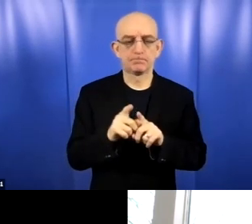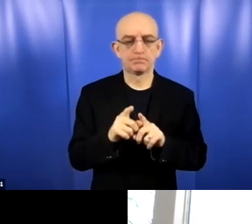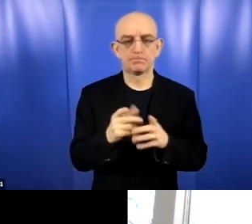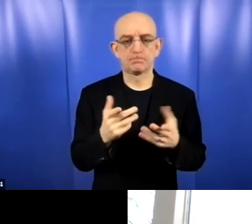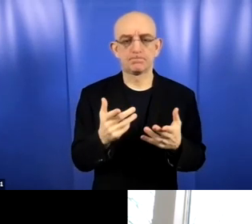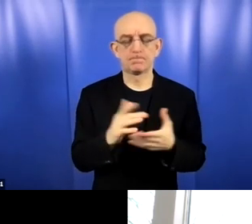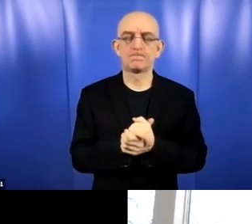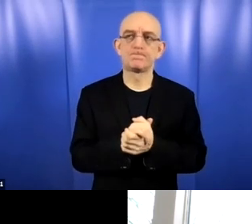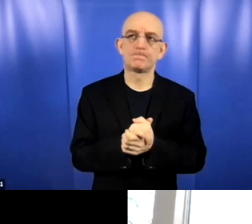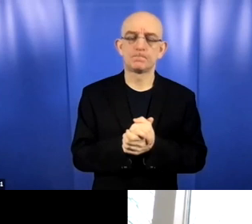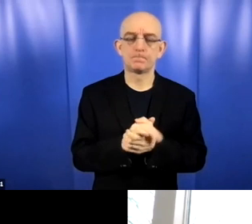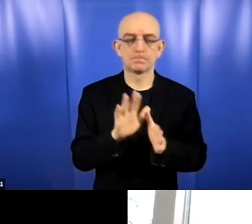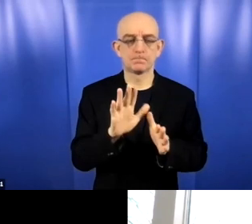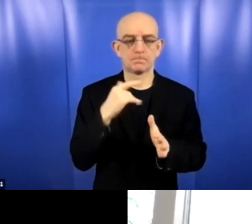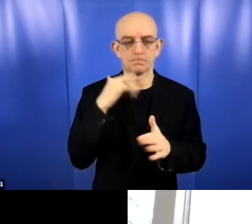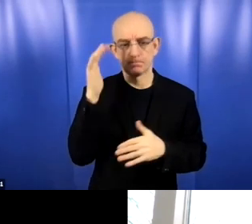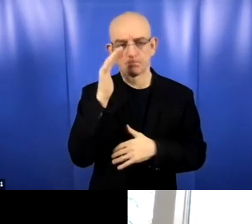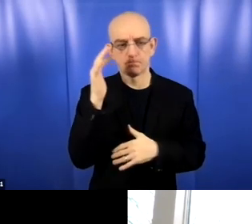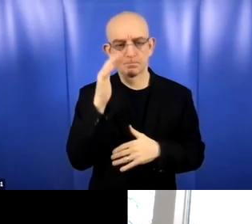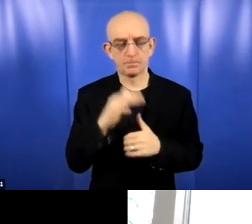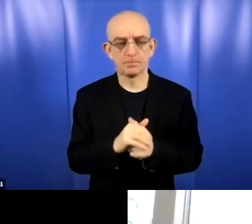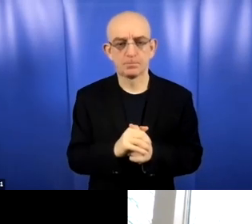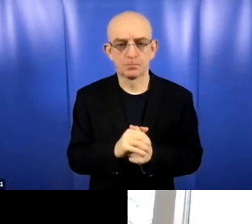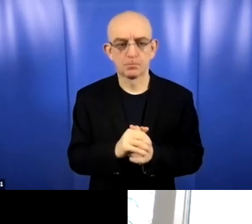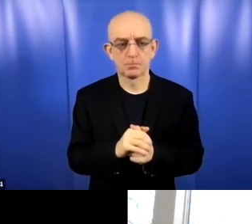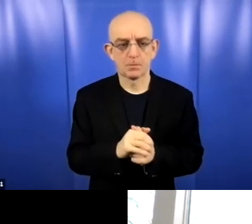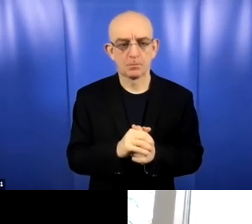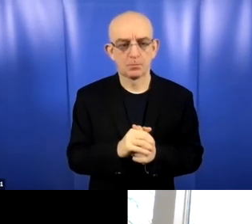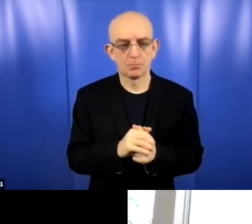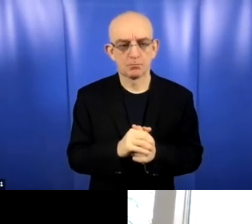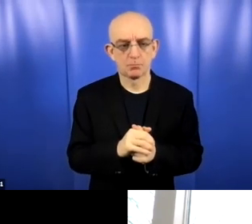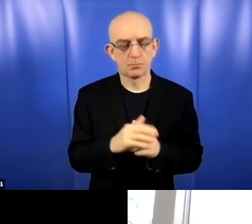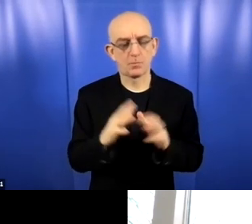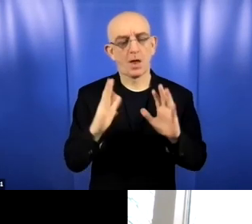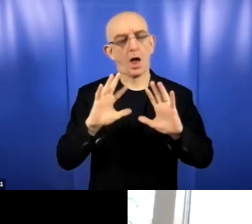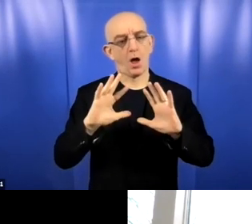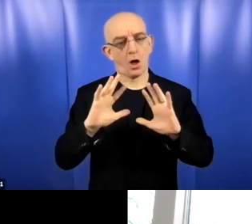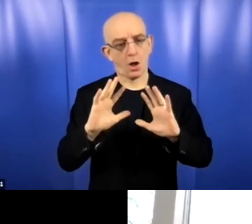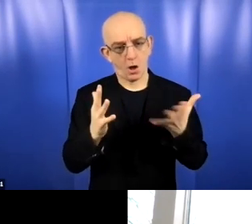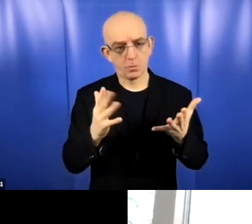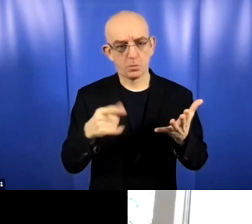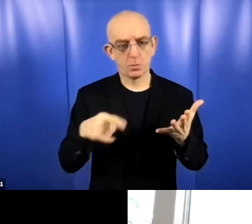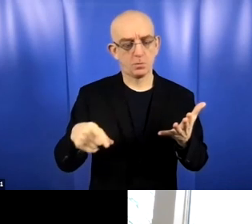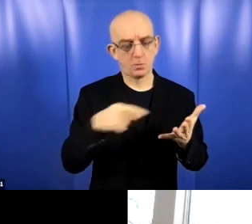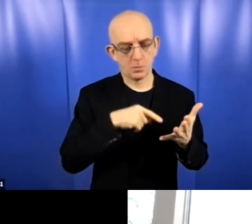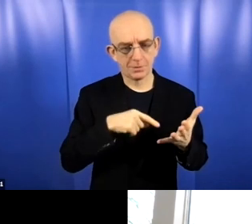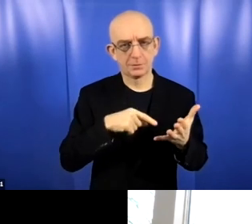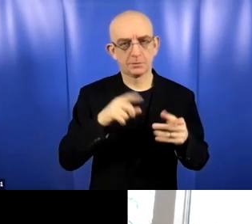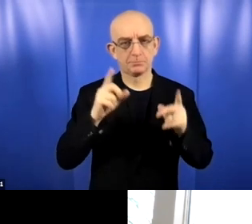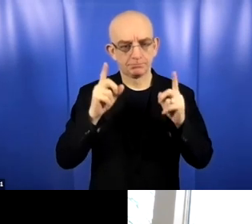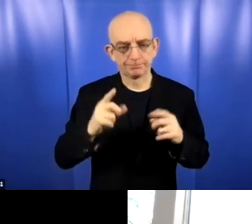forward, how we should think about refugee research, refugee